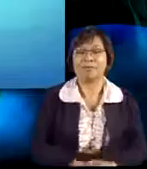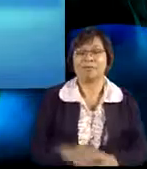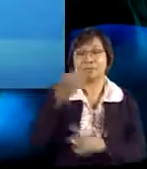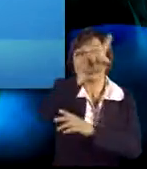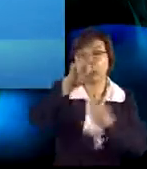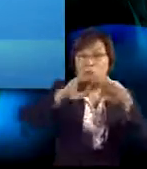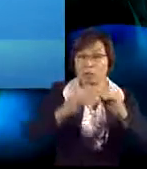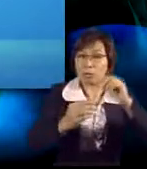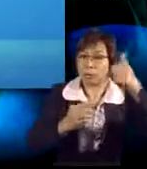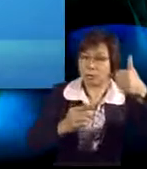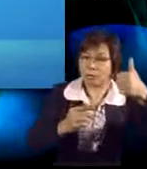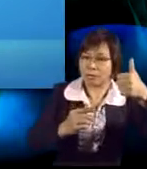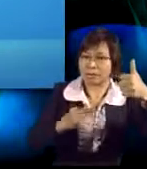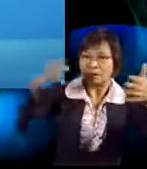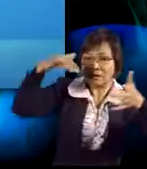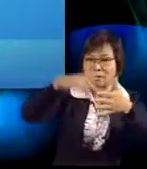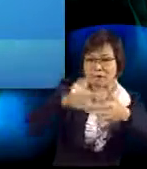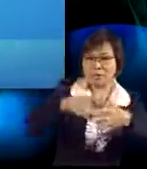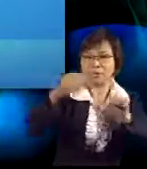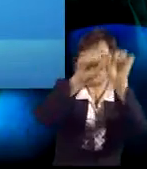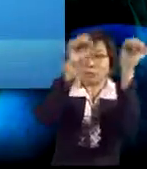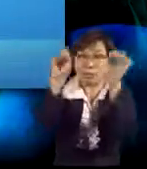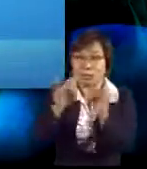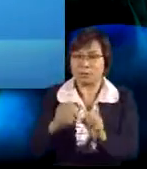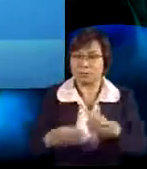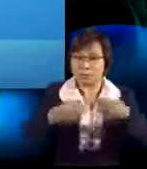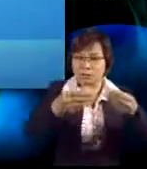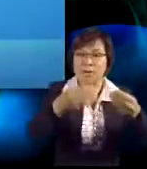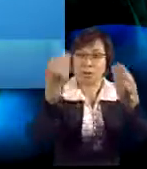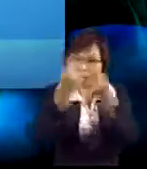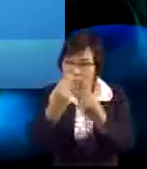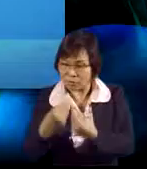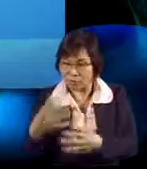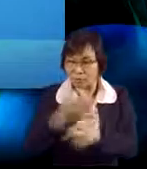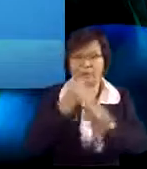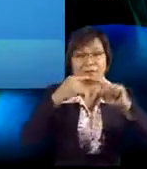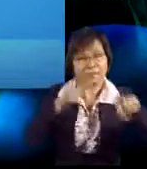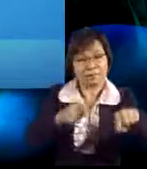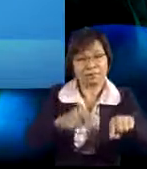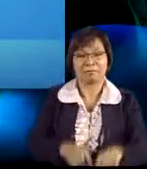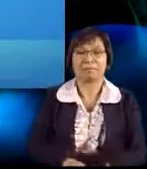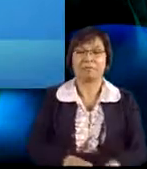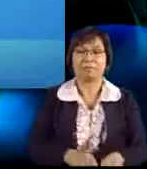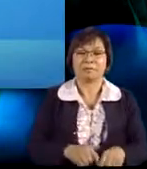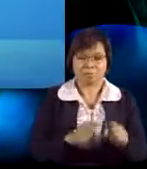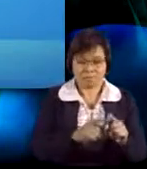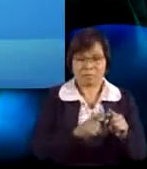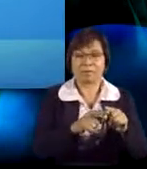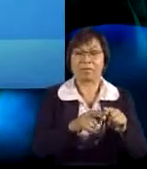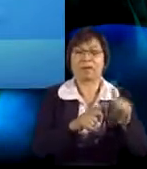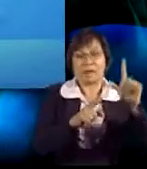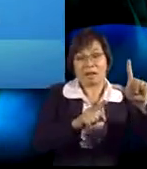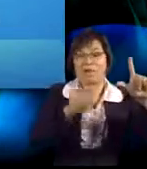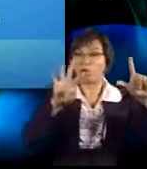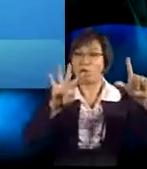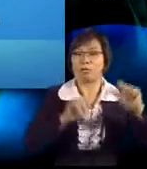question 1. Study the solid shape given. Count the cubes to get the answer. Length is equal to 4